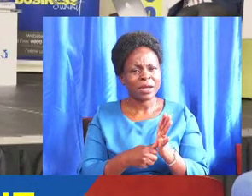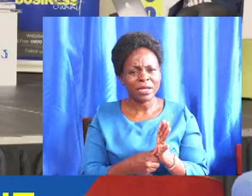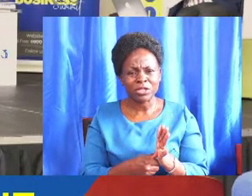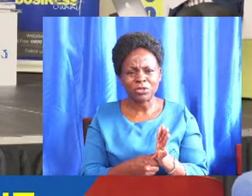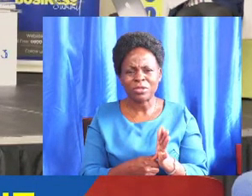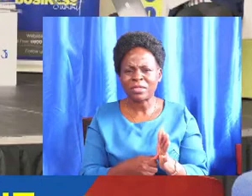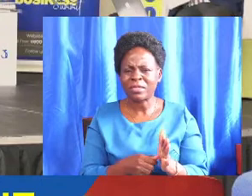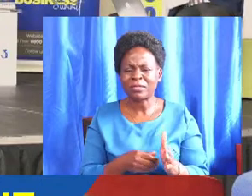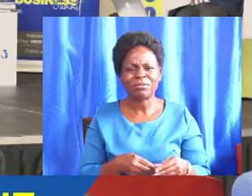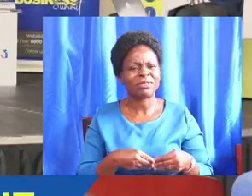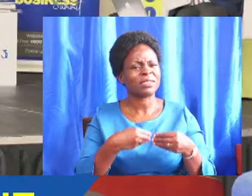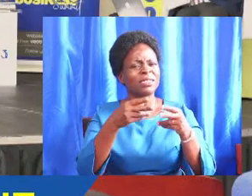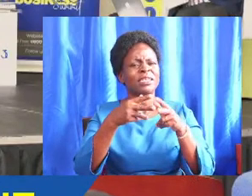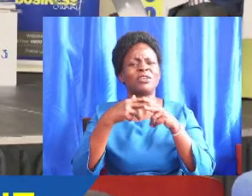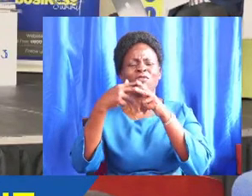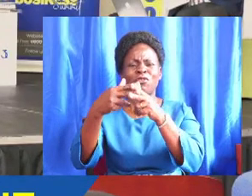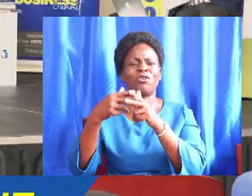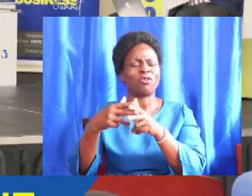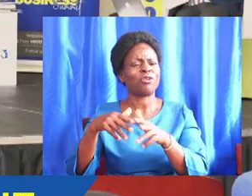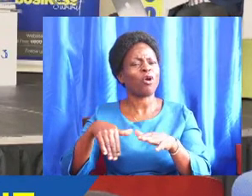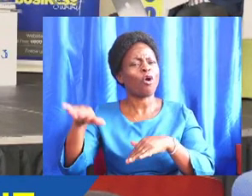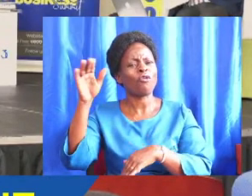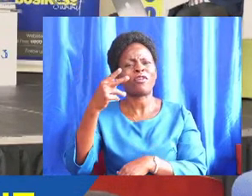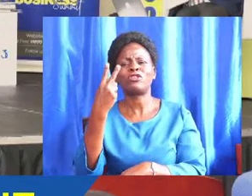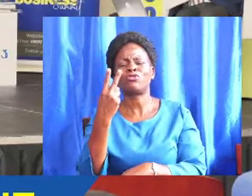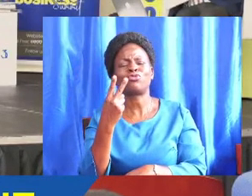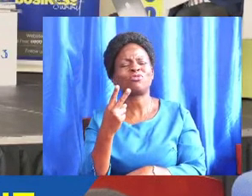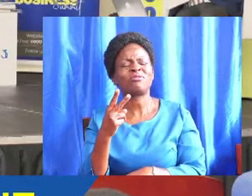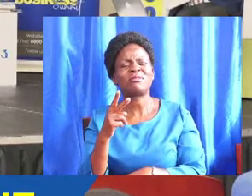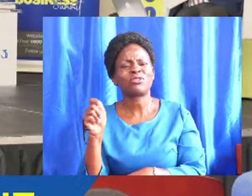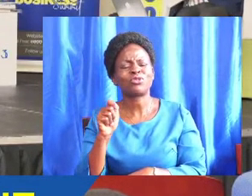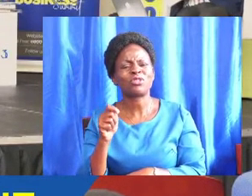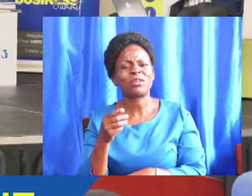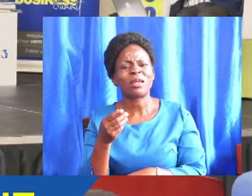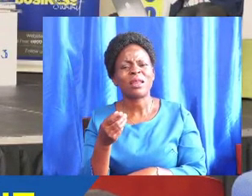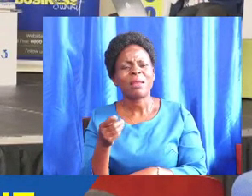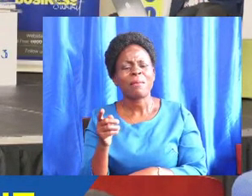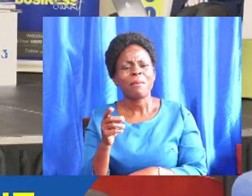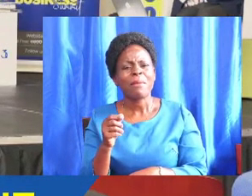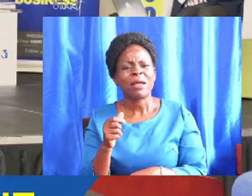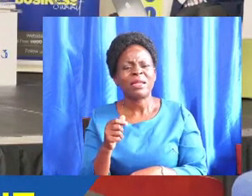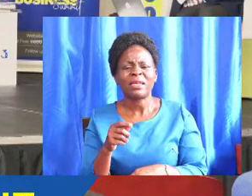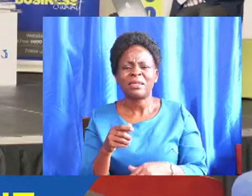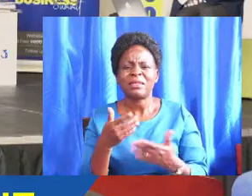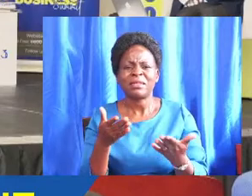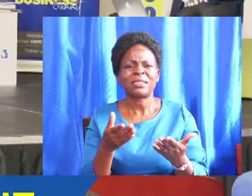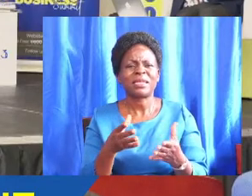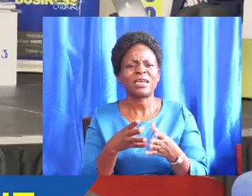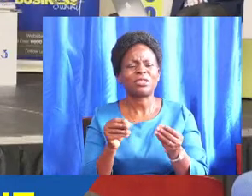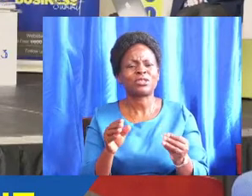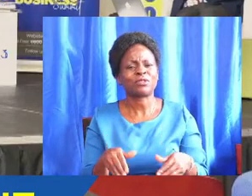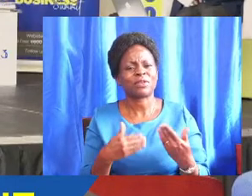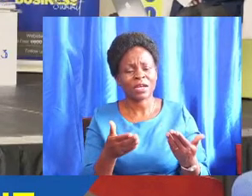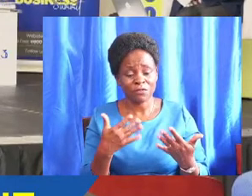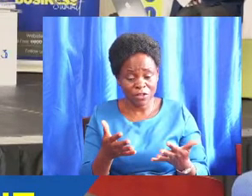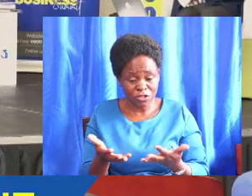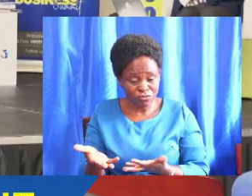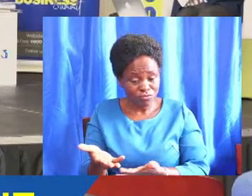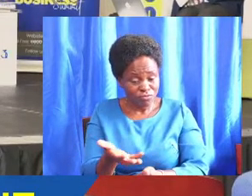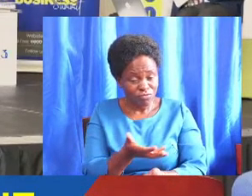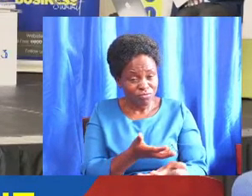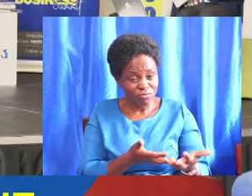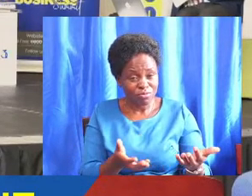3 trillion shillings in credit to real estate developers. Isn't that a worry? How are they dealing with it? Have you engaged with the